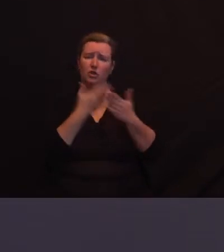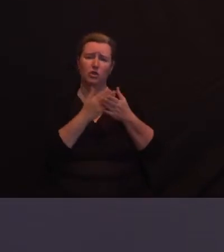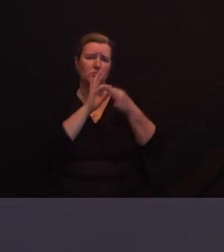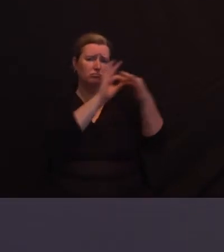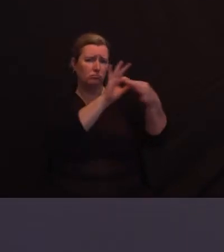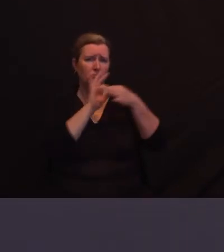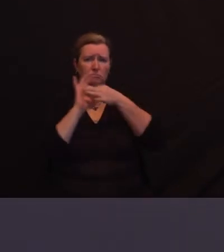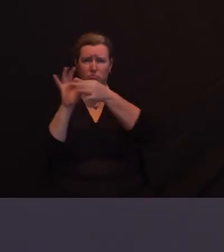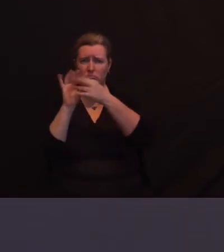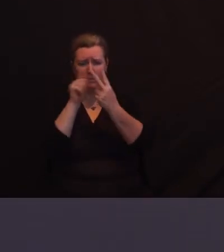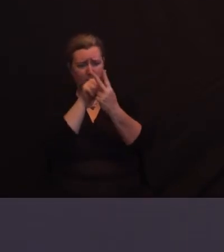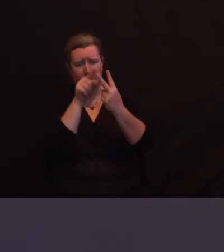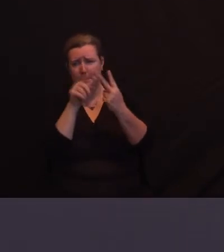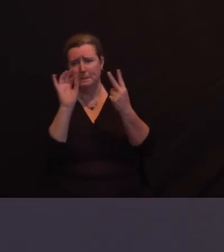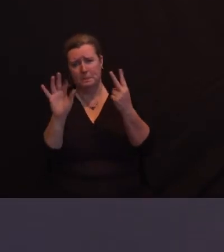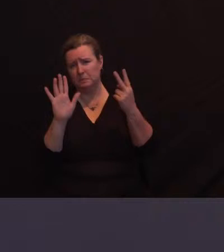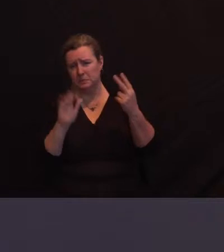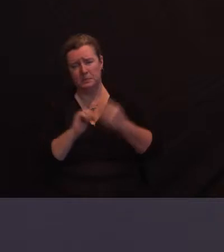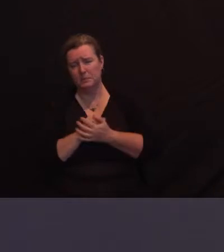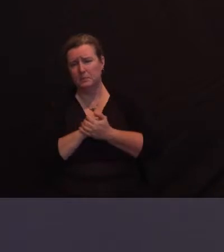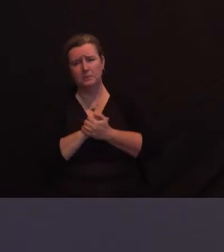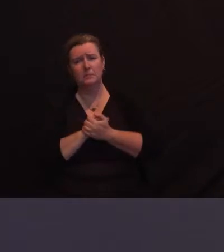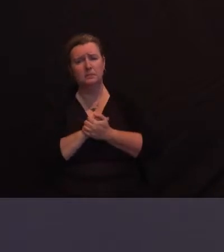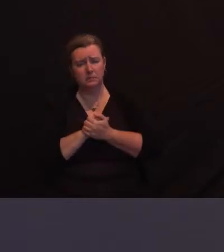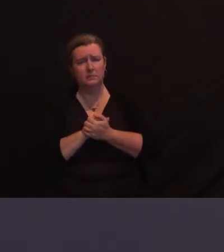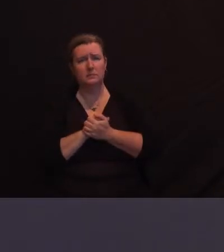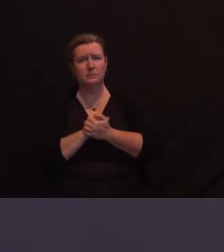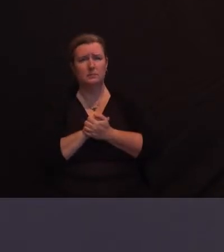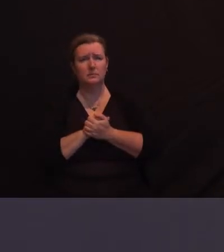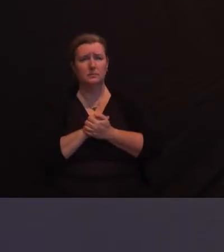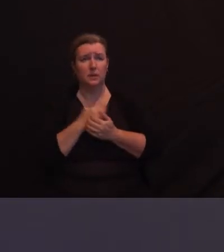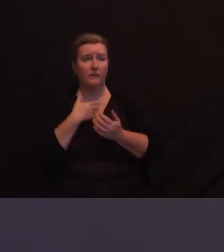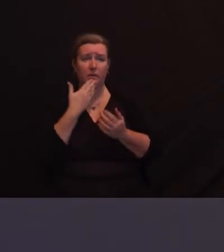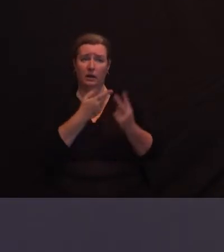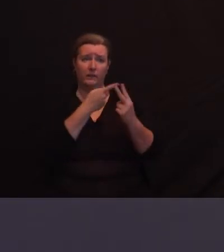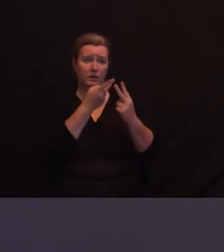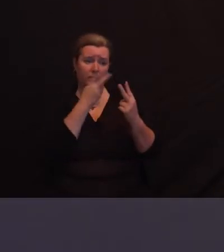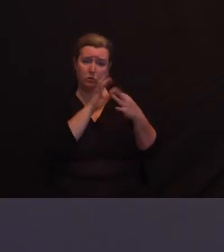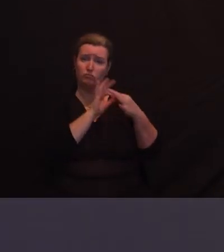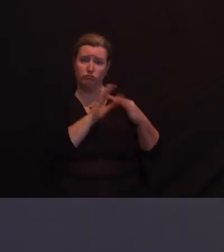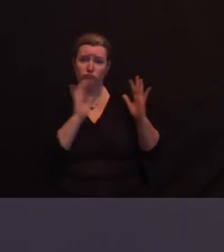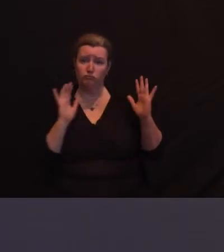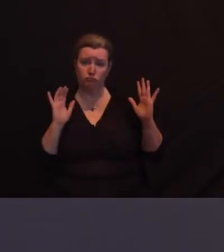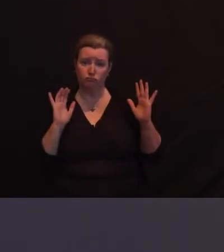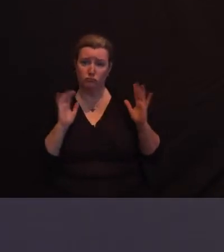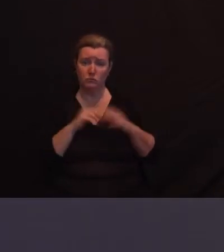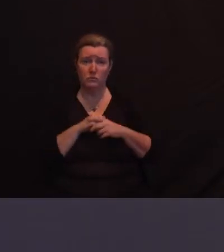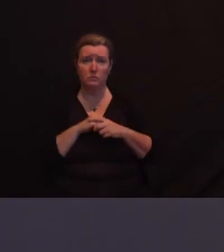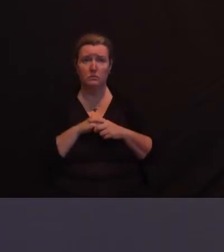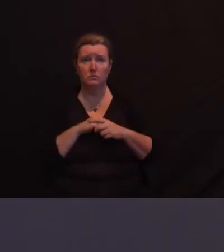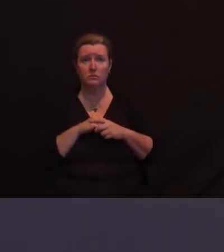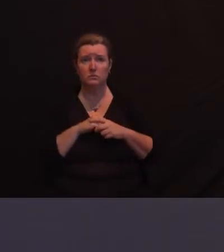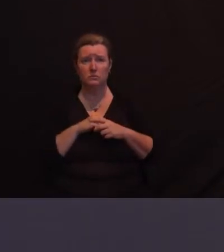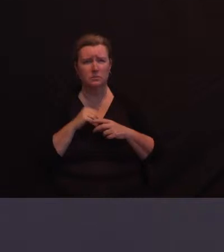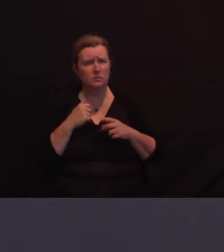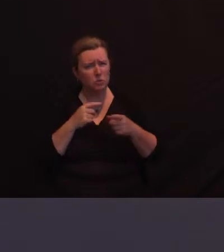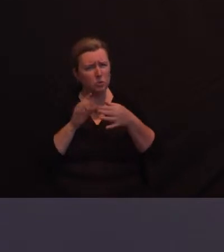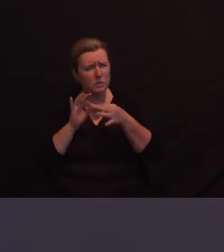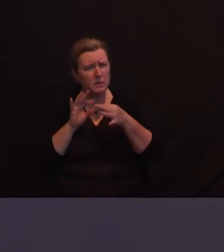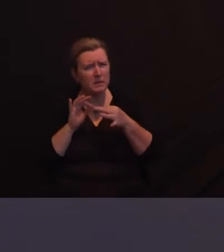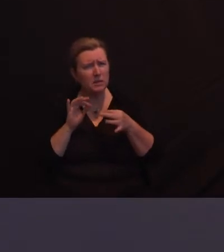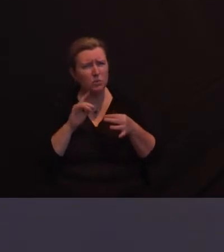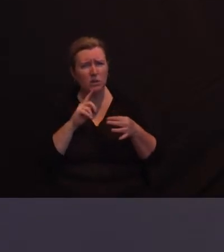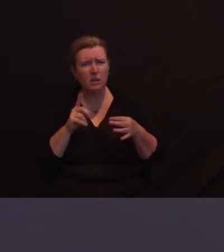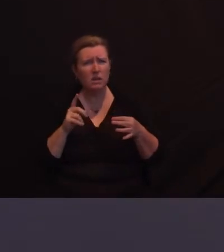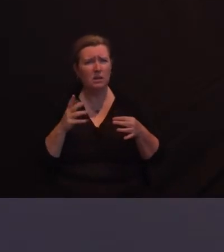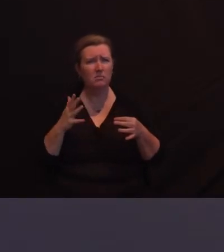with them, period, but also as it relates to this. And I thank them for that. A slippery slope, I'm not sure that we're just